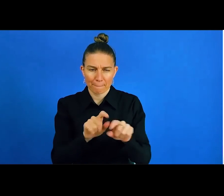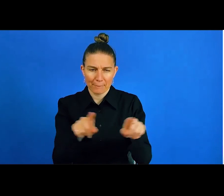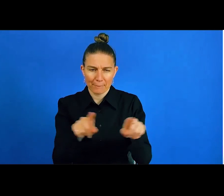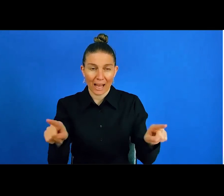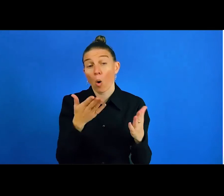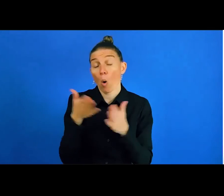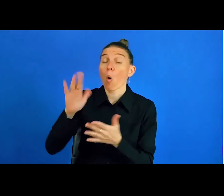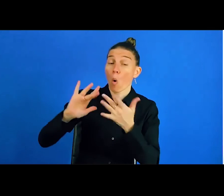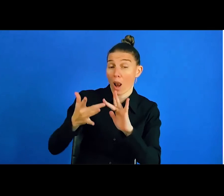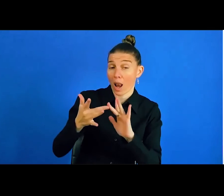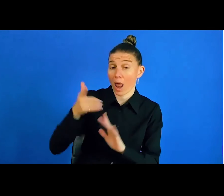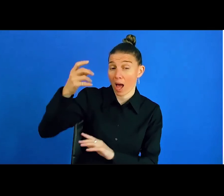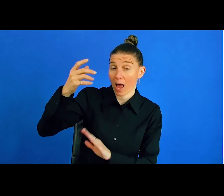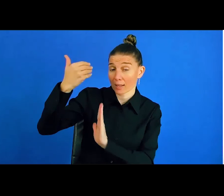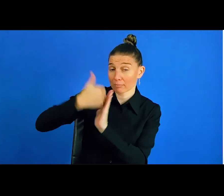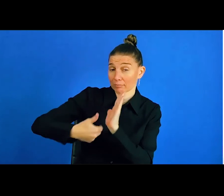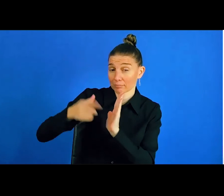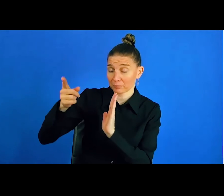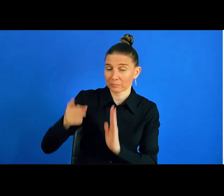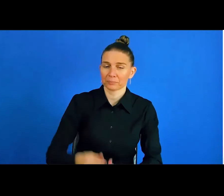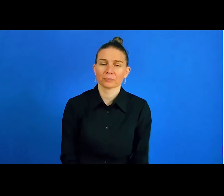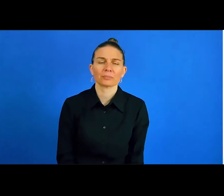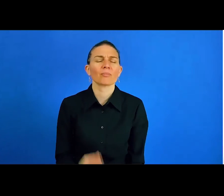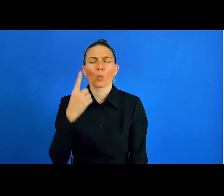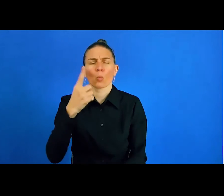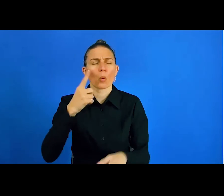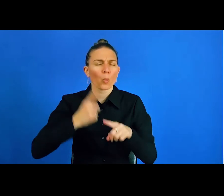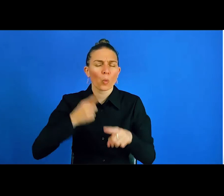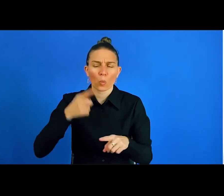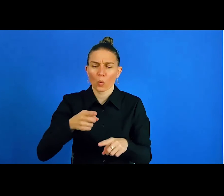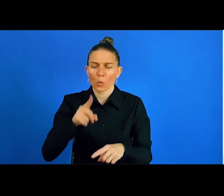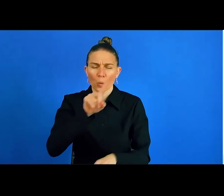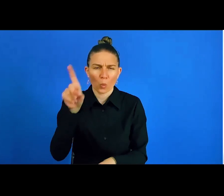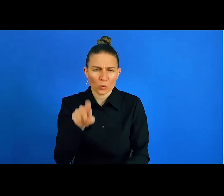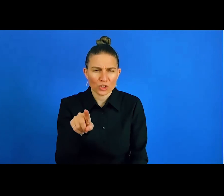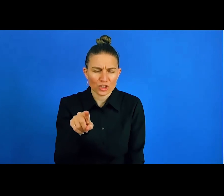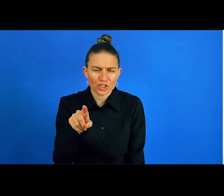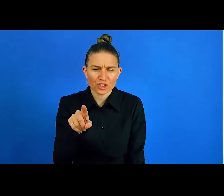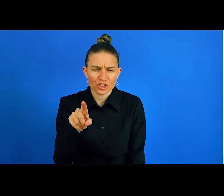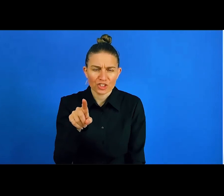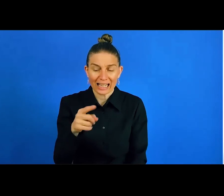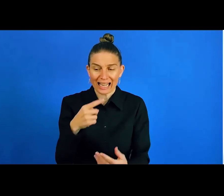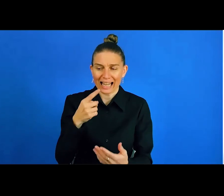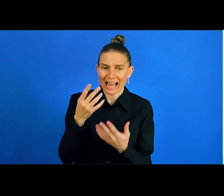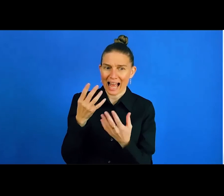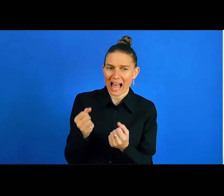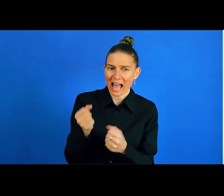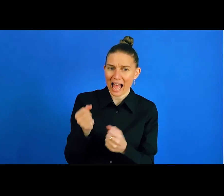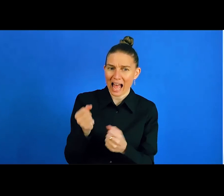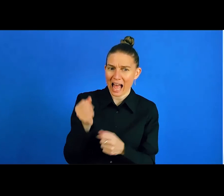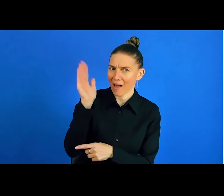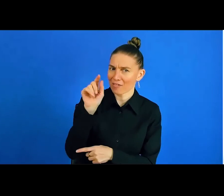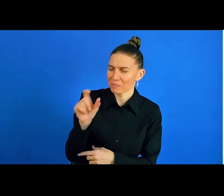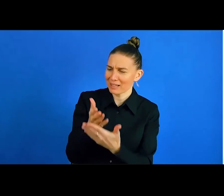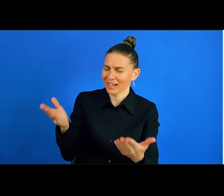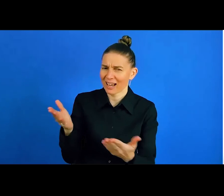site. Maybe if I can sort of just ask a quick question to those of the speakers who are still with us, because I know it's quite late for those in Bangladesh and